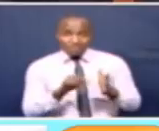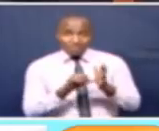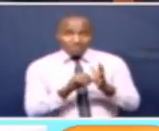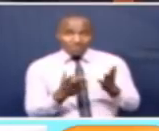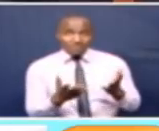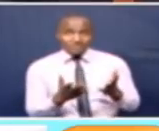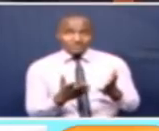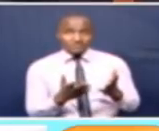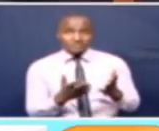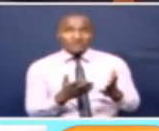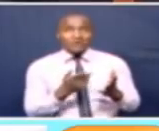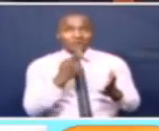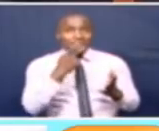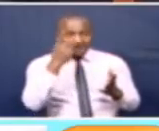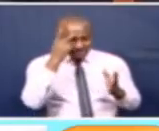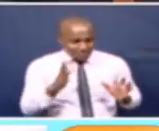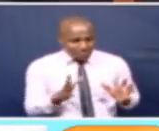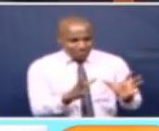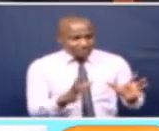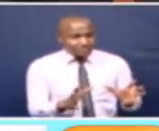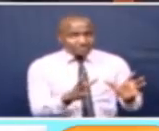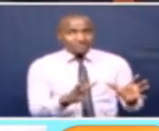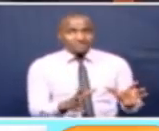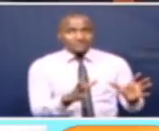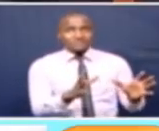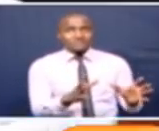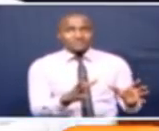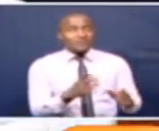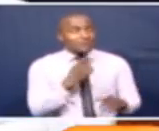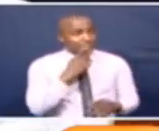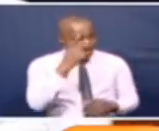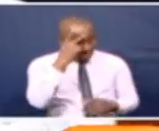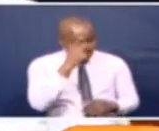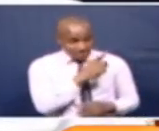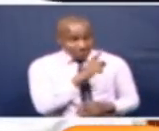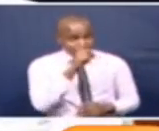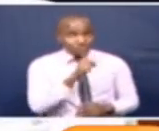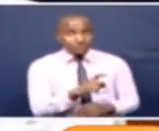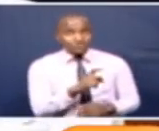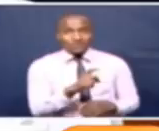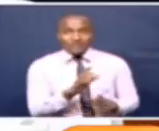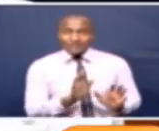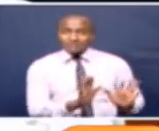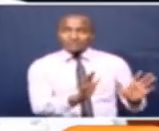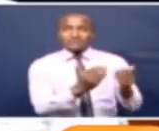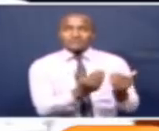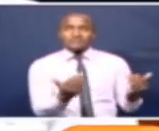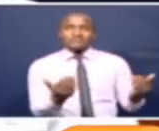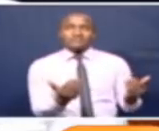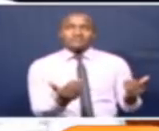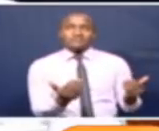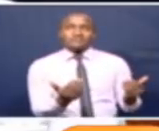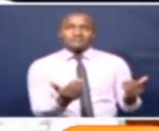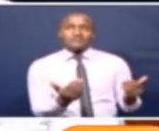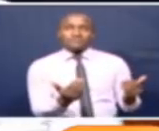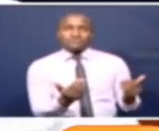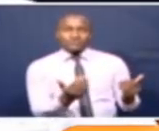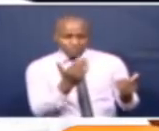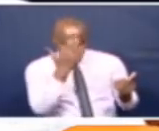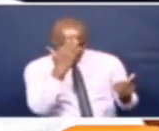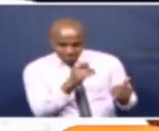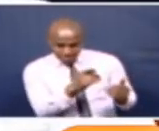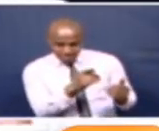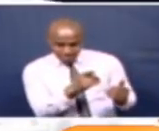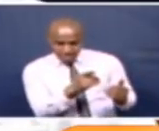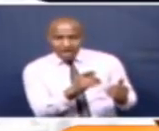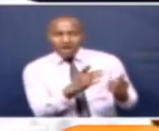pressure from parents. I think parents should rate their children, should rate their children as in how